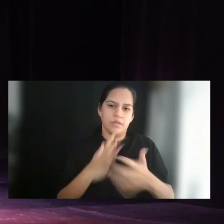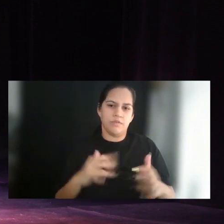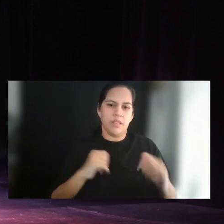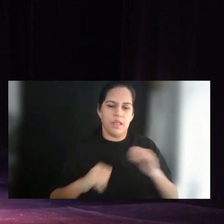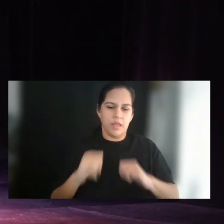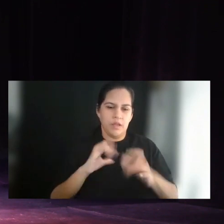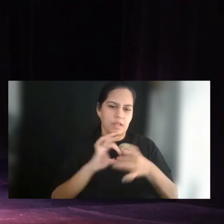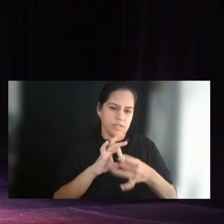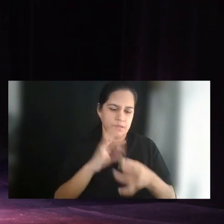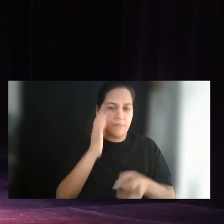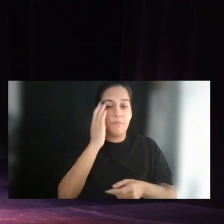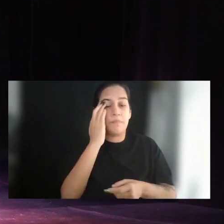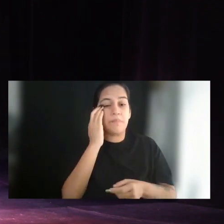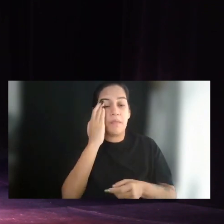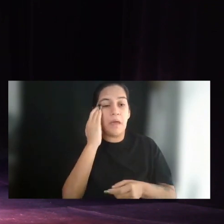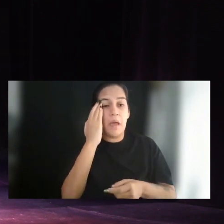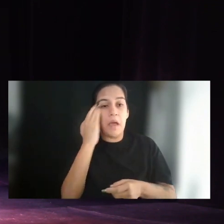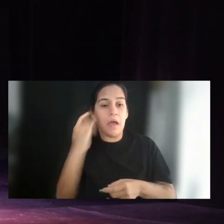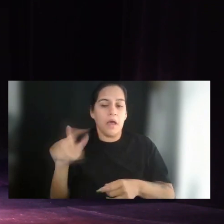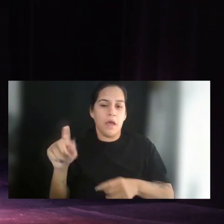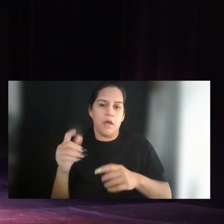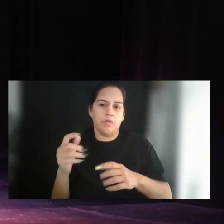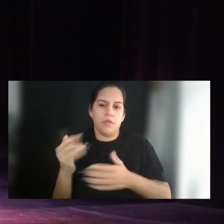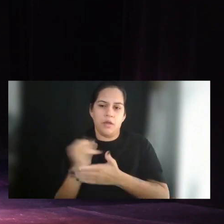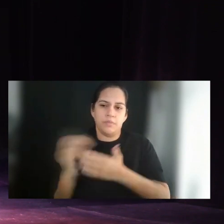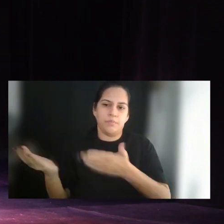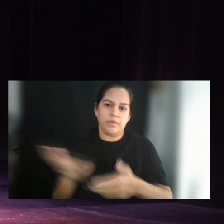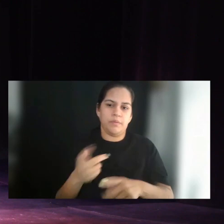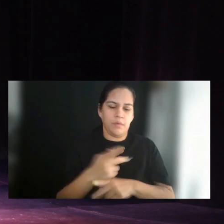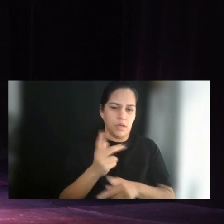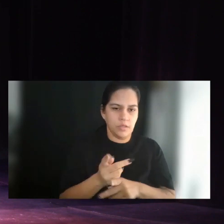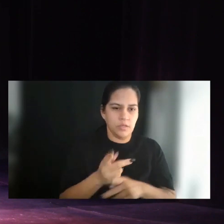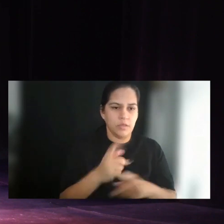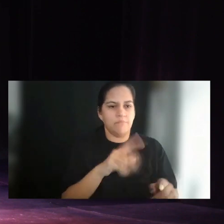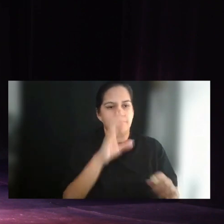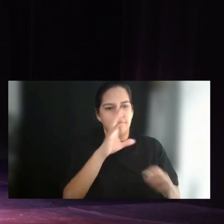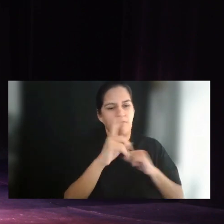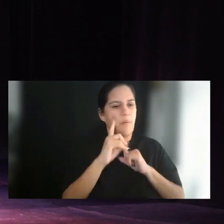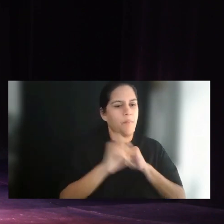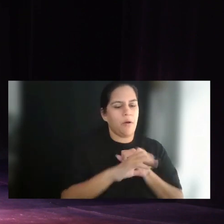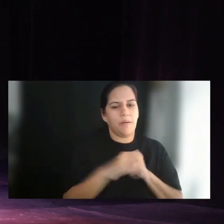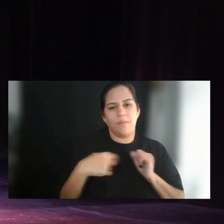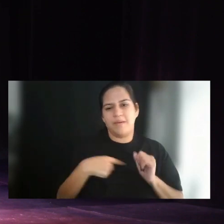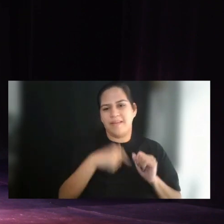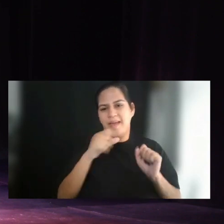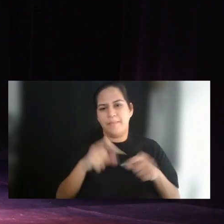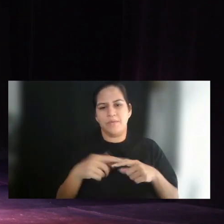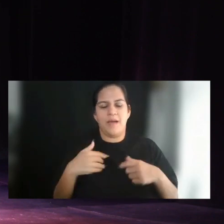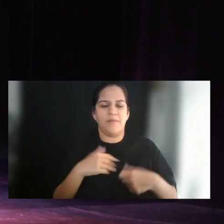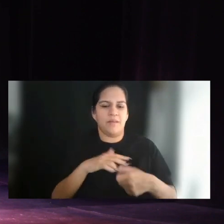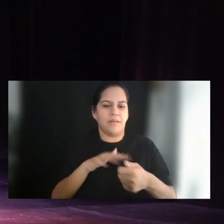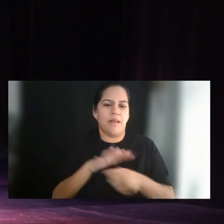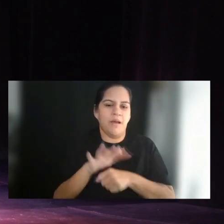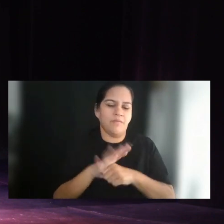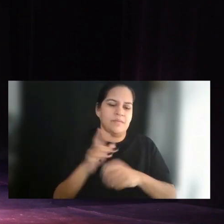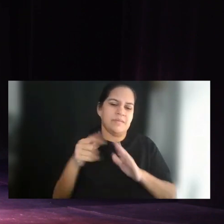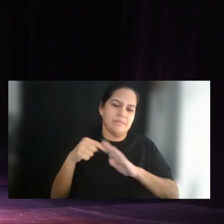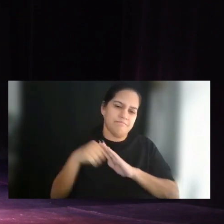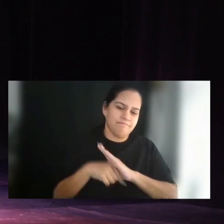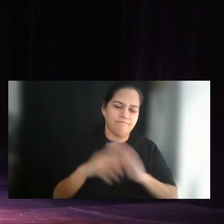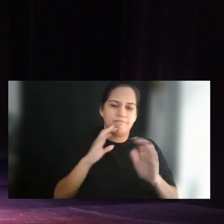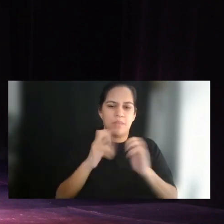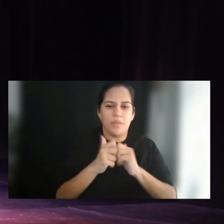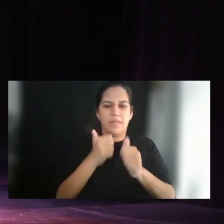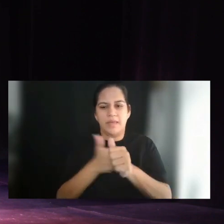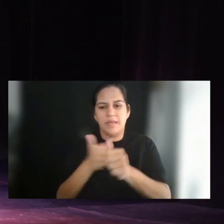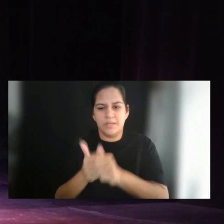the artist brings the production. So as a result, we weren't really able to have enough deep conversations with each presenter about how to reach the